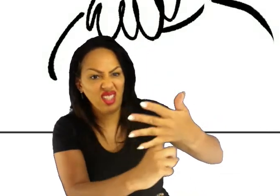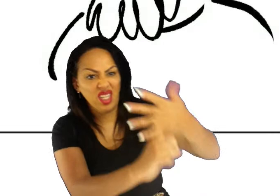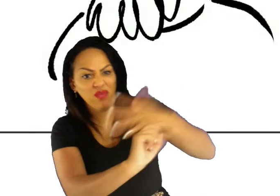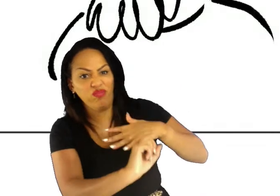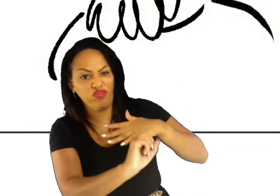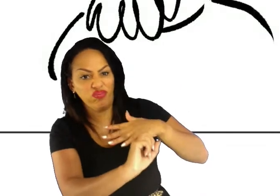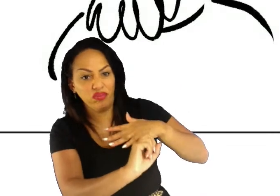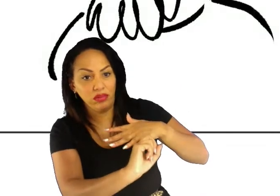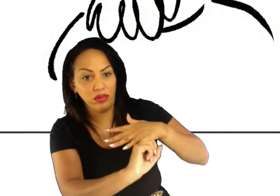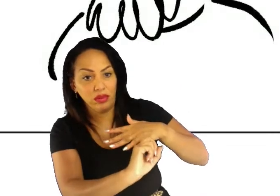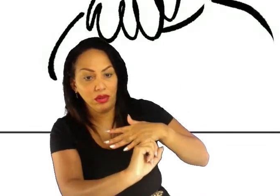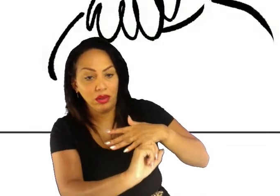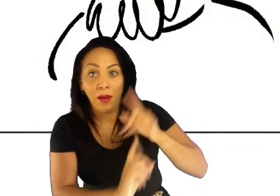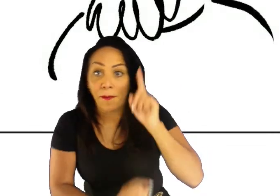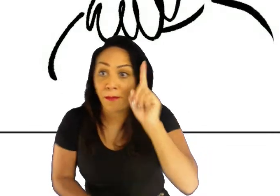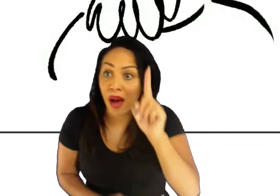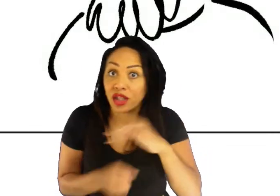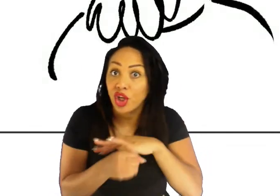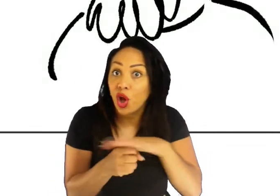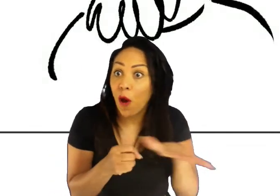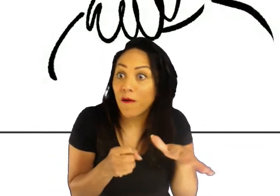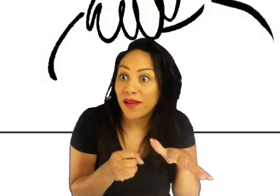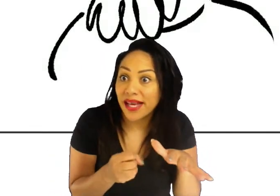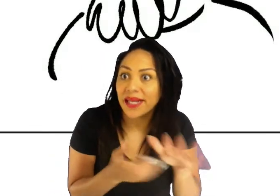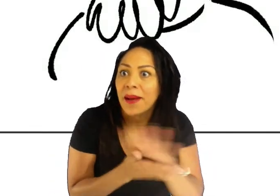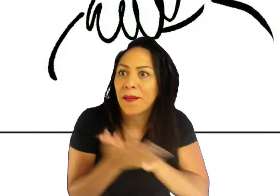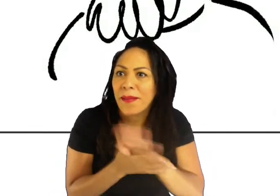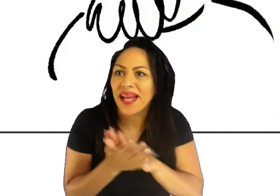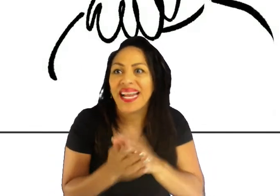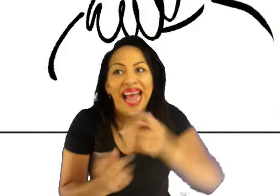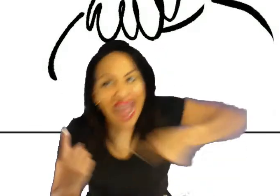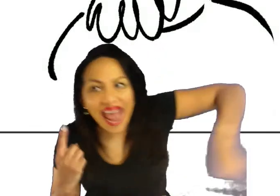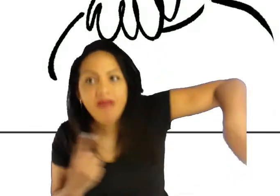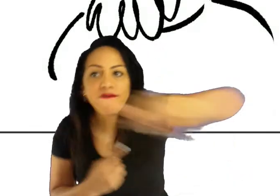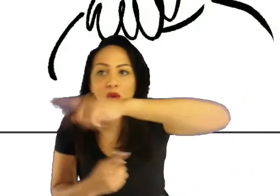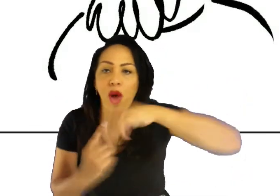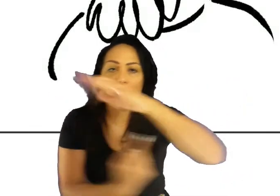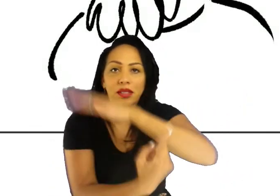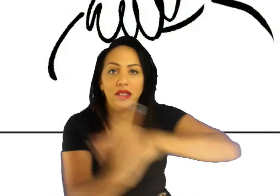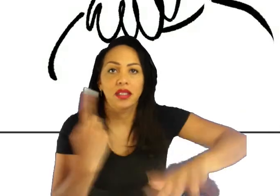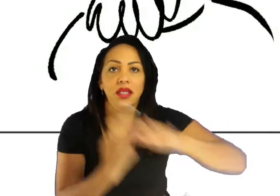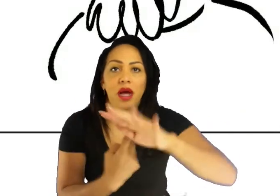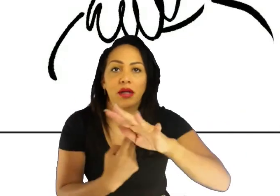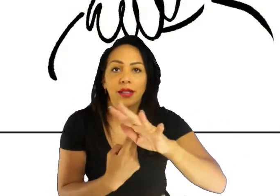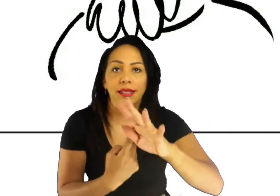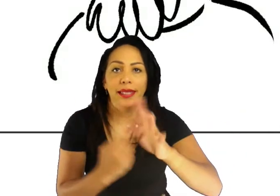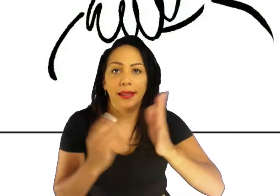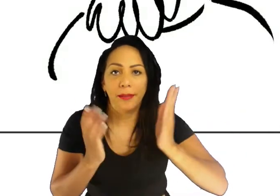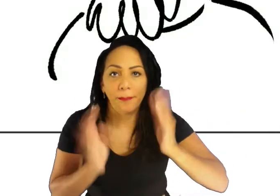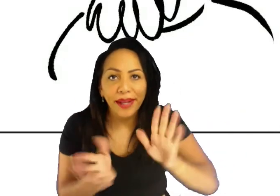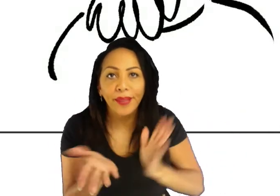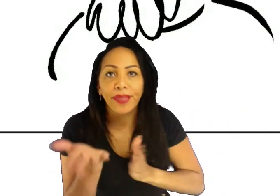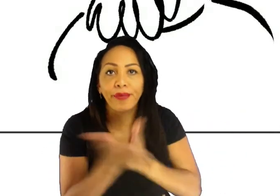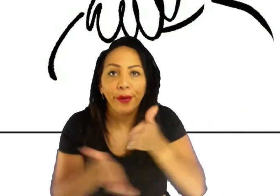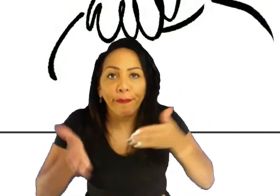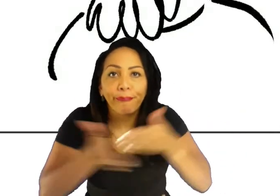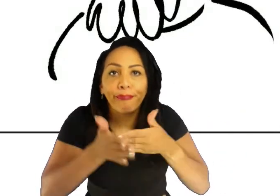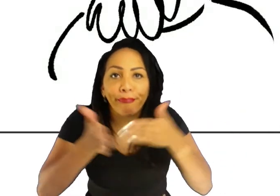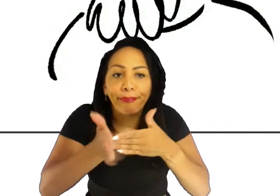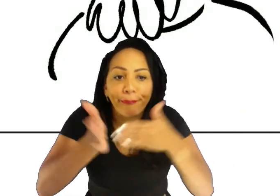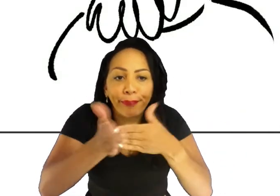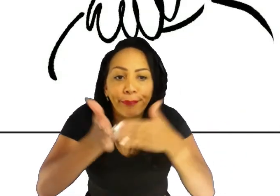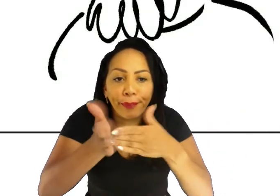of society was facing barriers put upon them. For the first time, the world had to